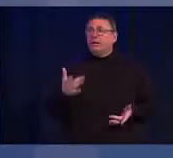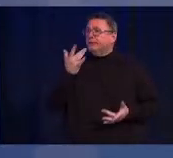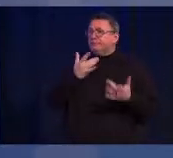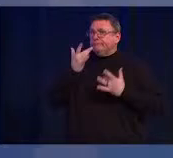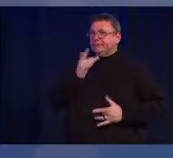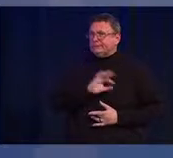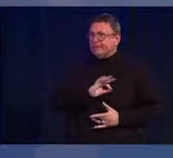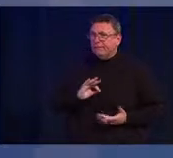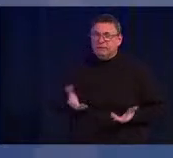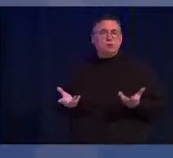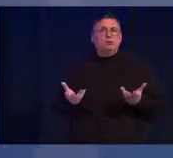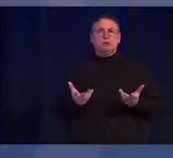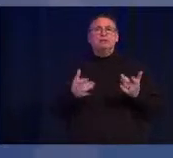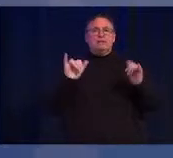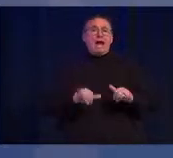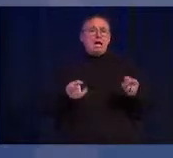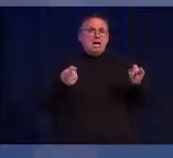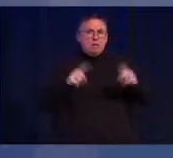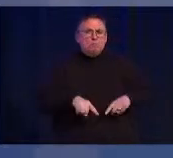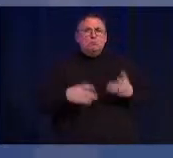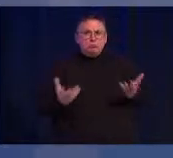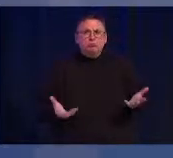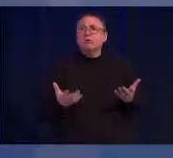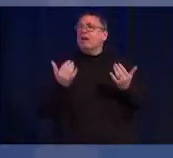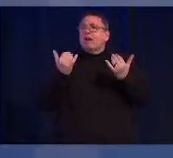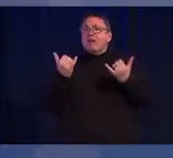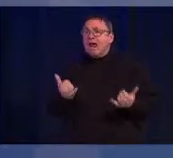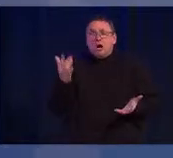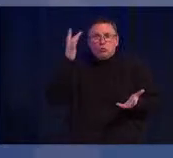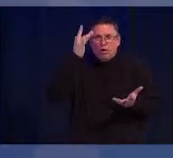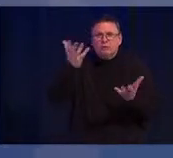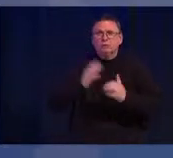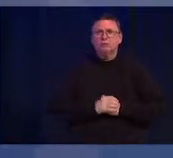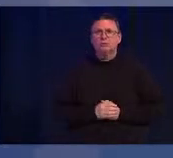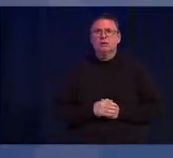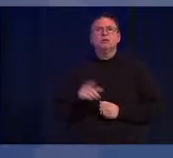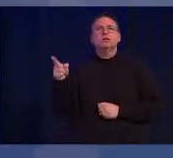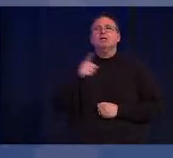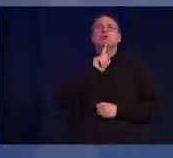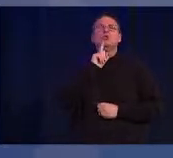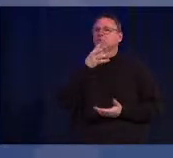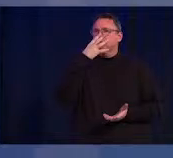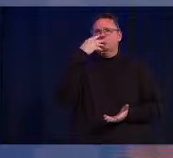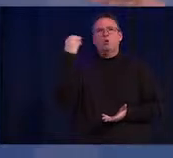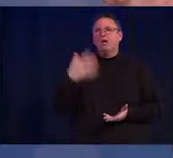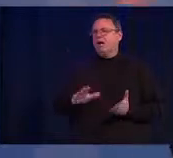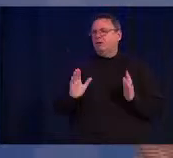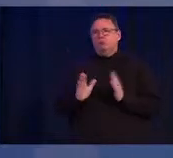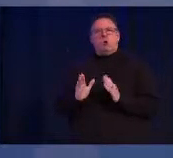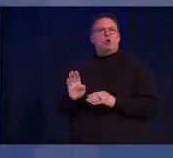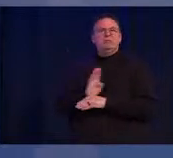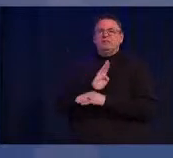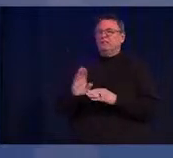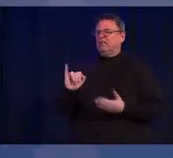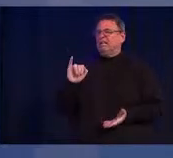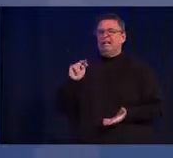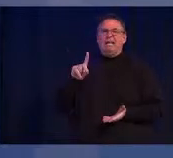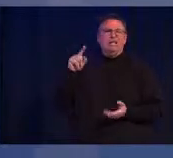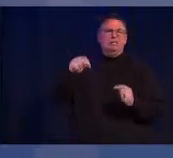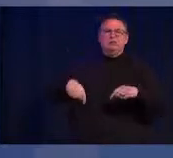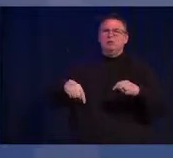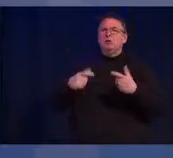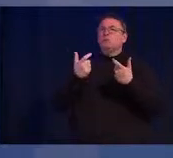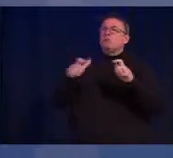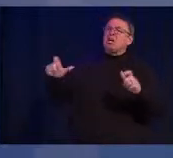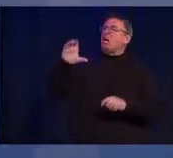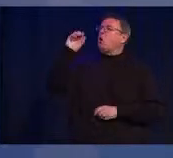that's happening because they don't really care about small businesses in Indiana, just the big corporations, and